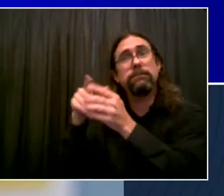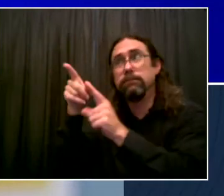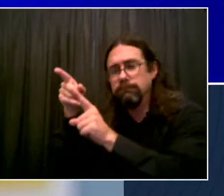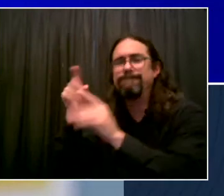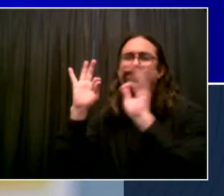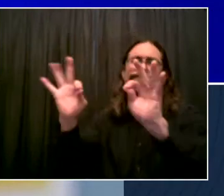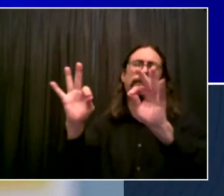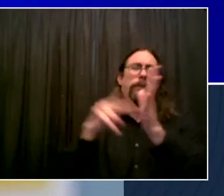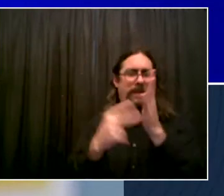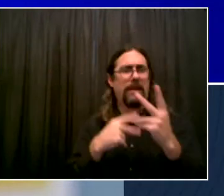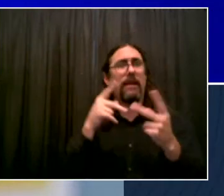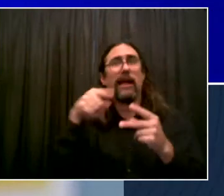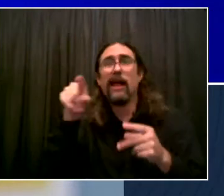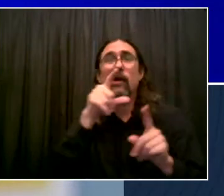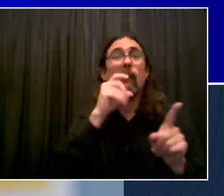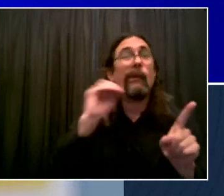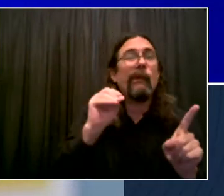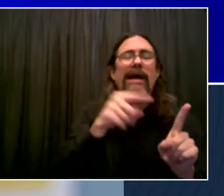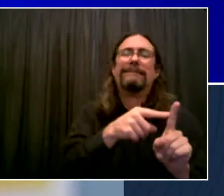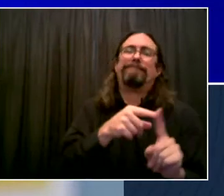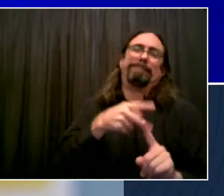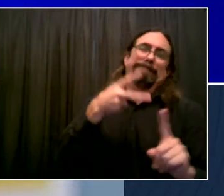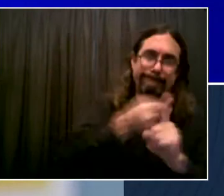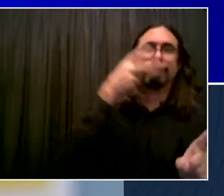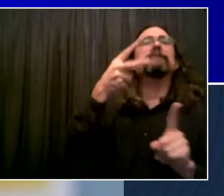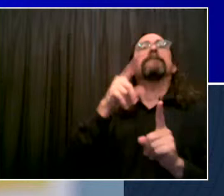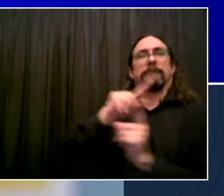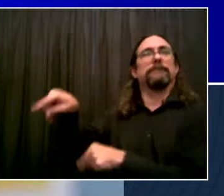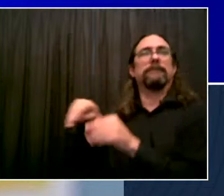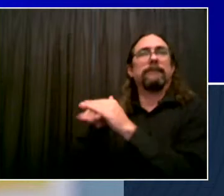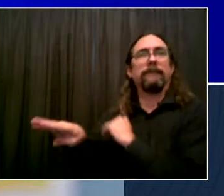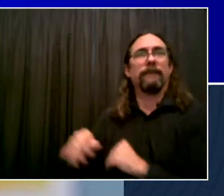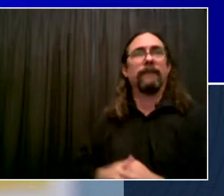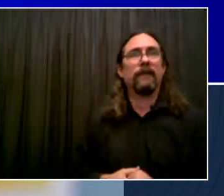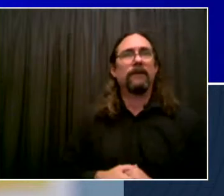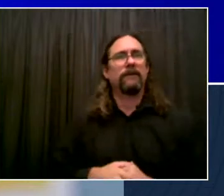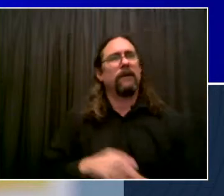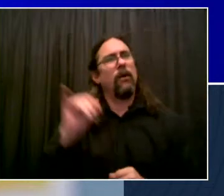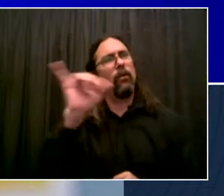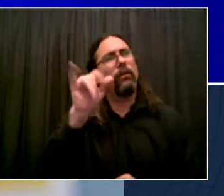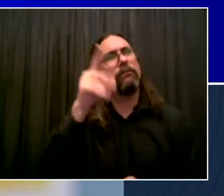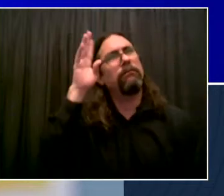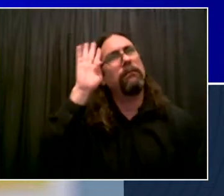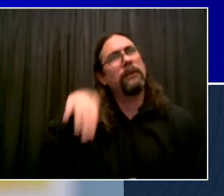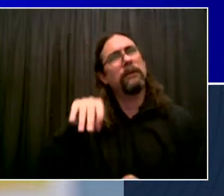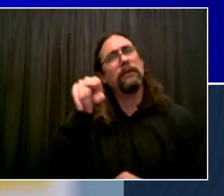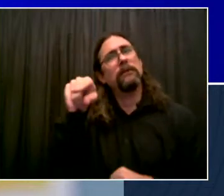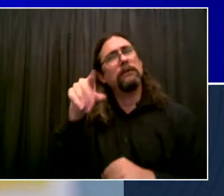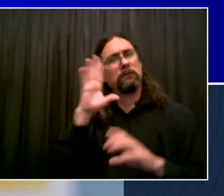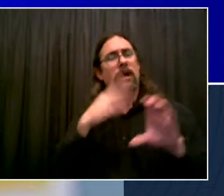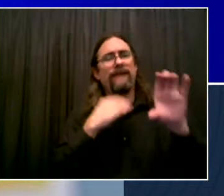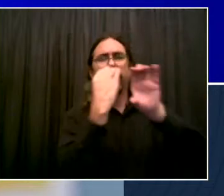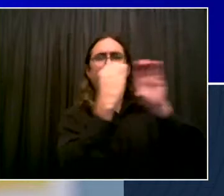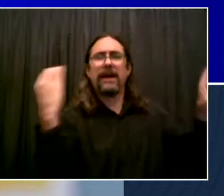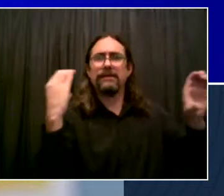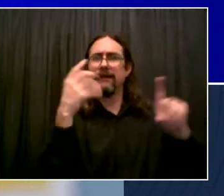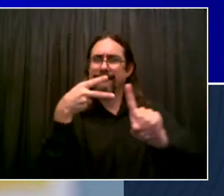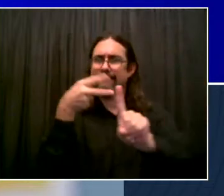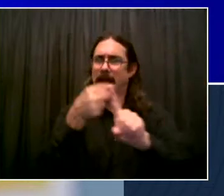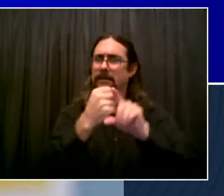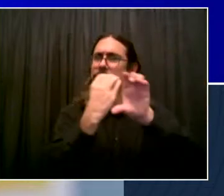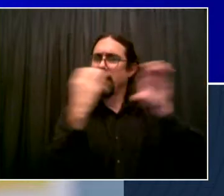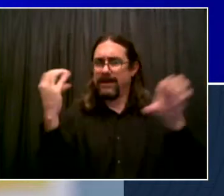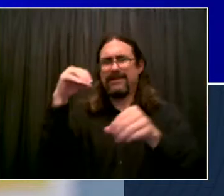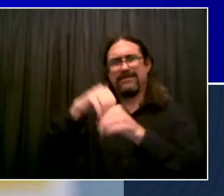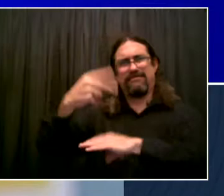vaccinate anybody and everyone to keep this city safe, to keep everybody involved safe. And I want to give a special thank you to the United